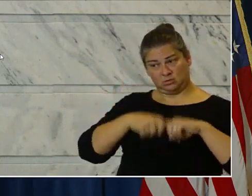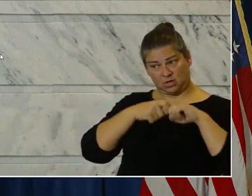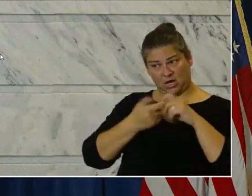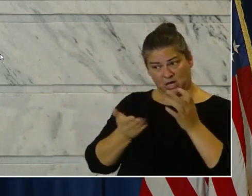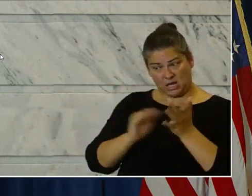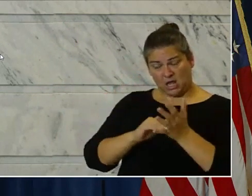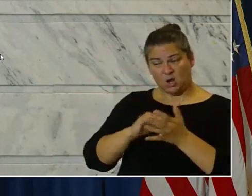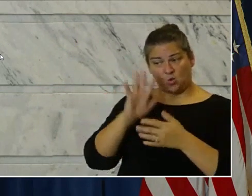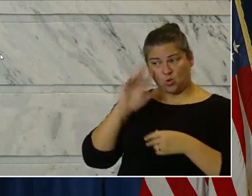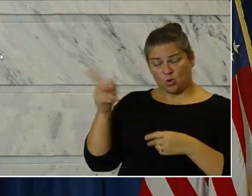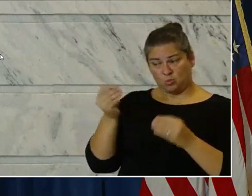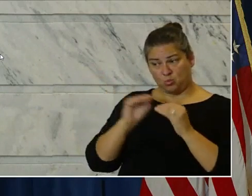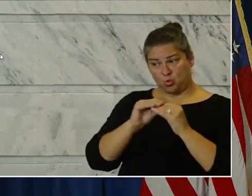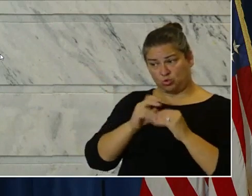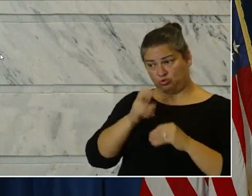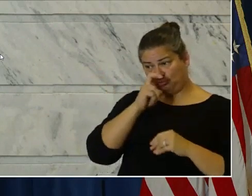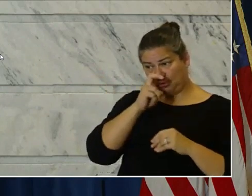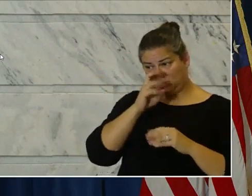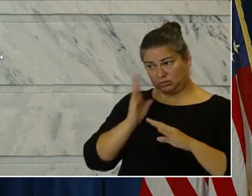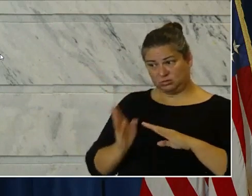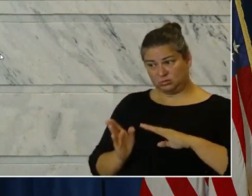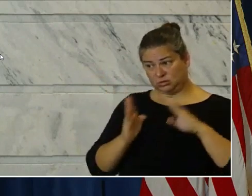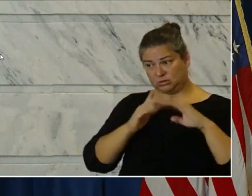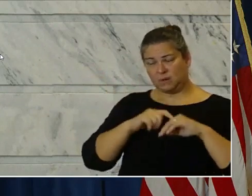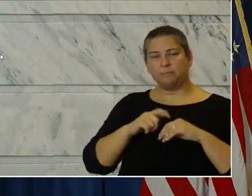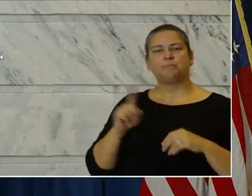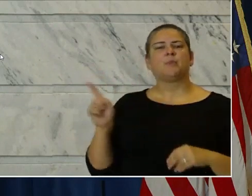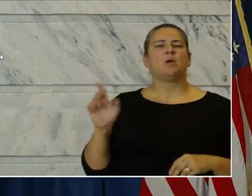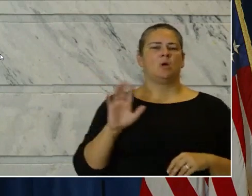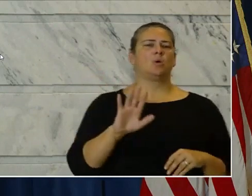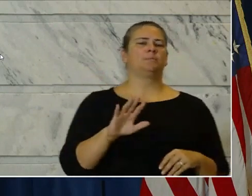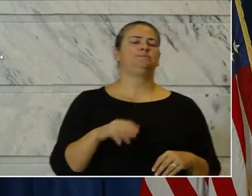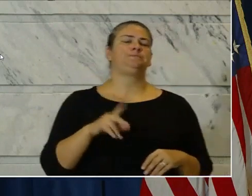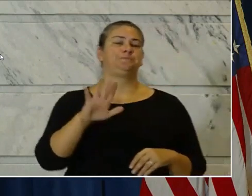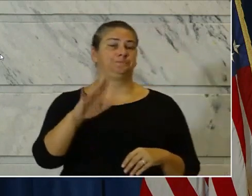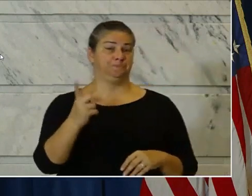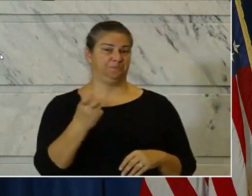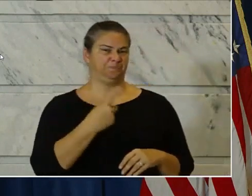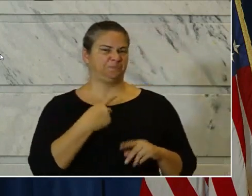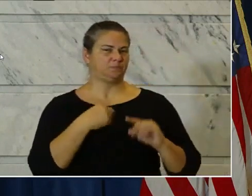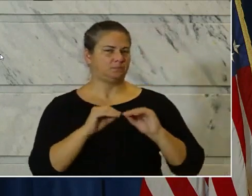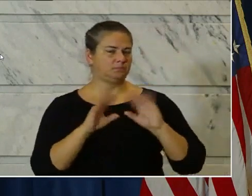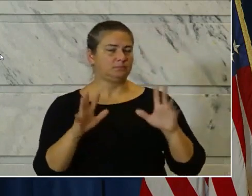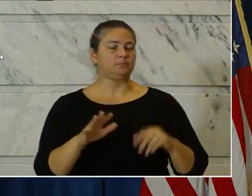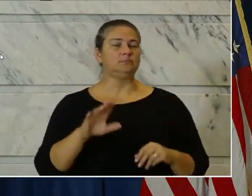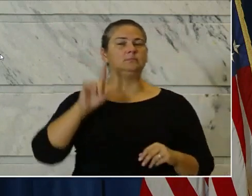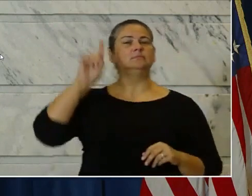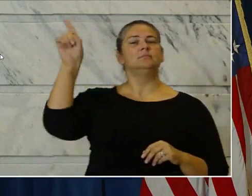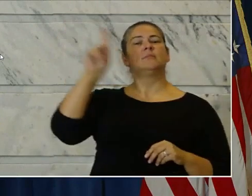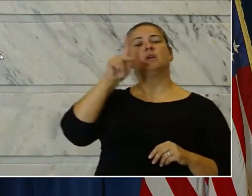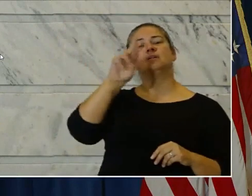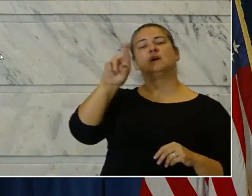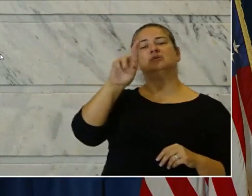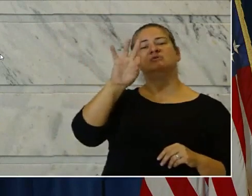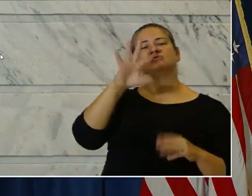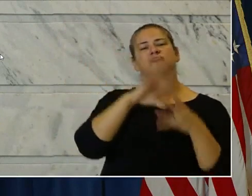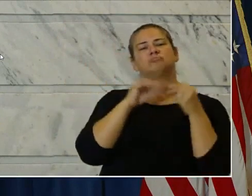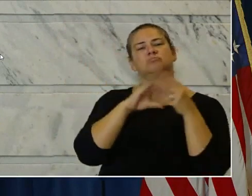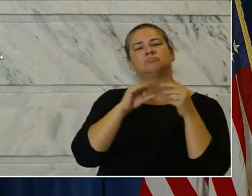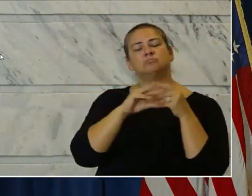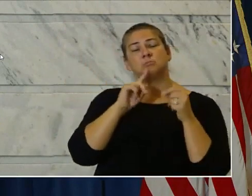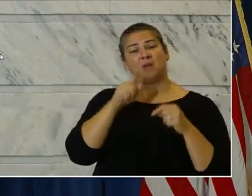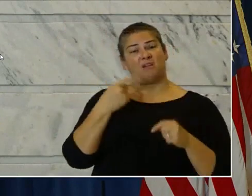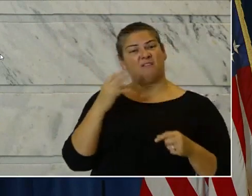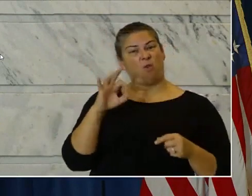a So the question is, Dr. Fauci today talked about Florida and the fact that they're going 100%